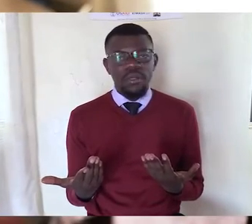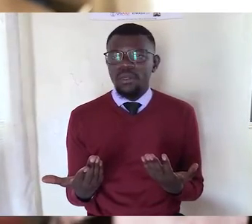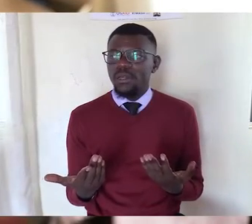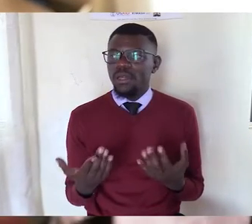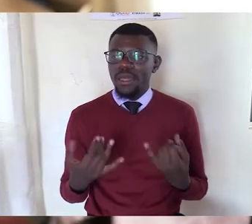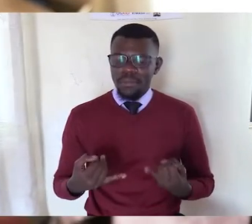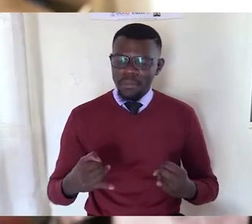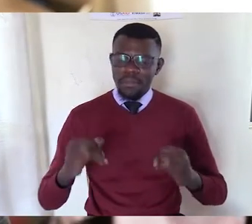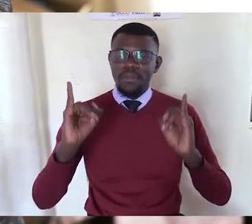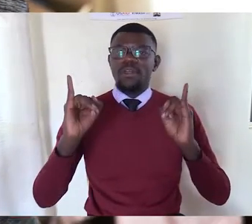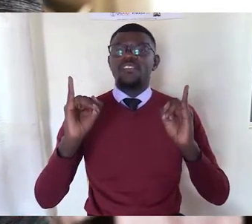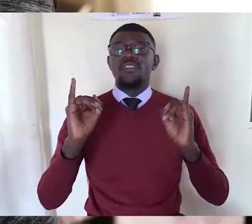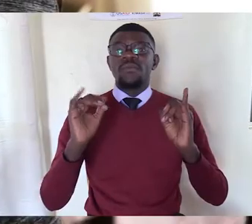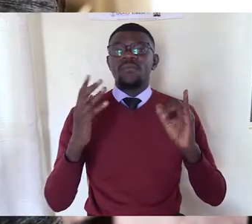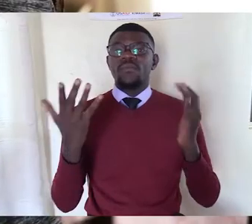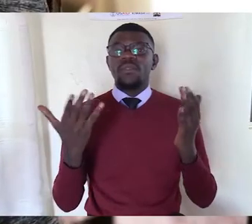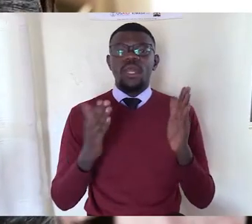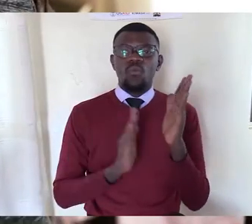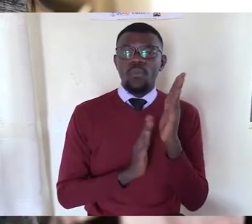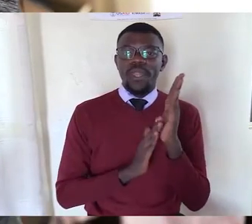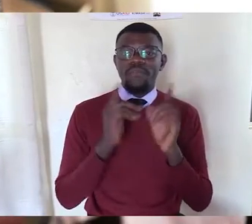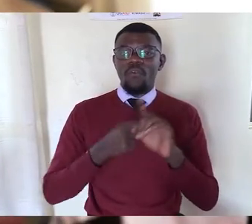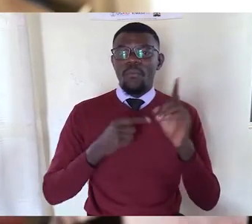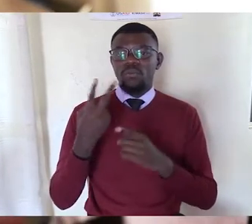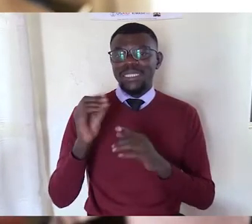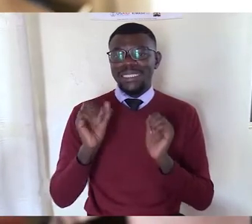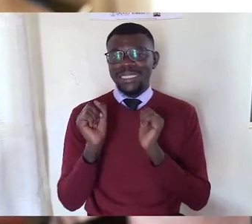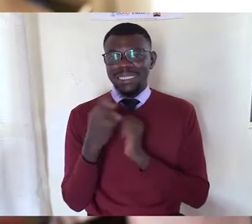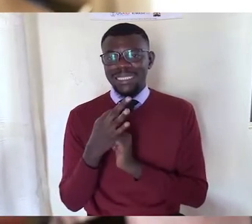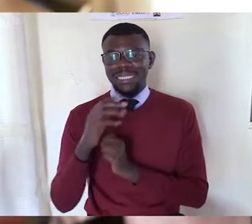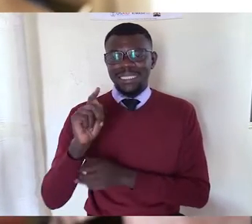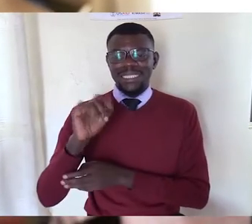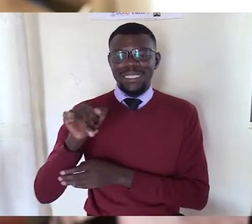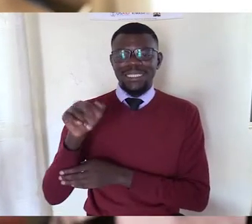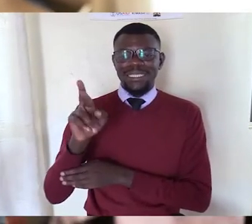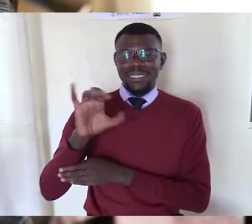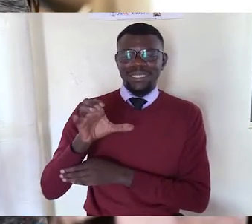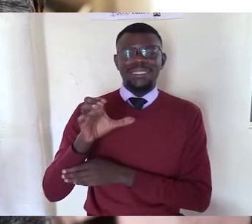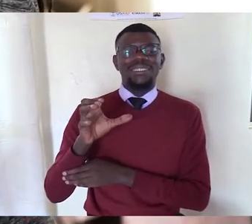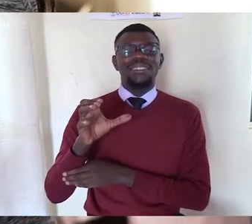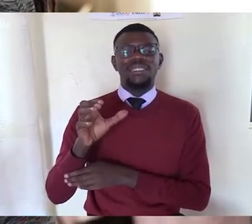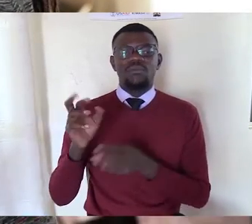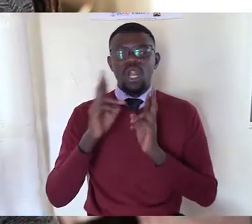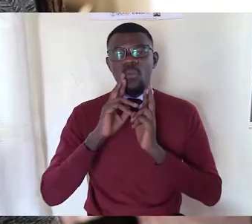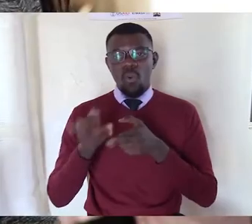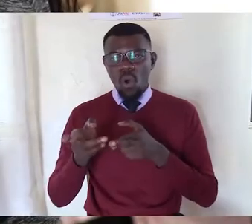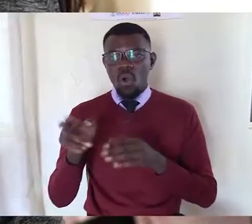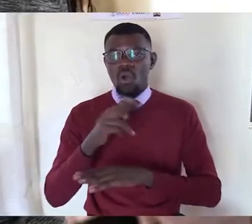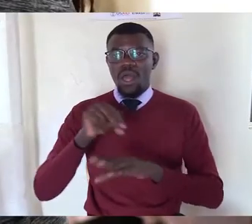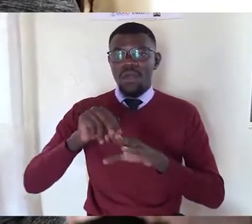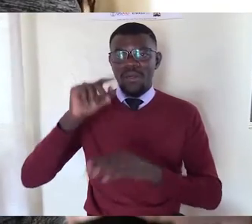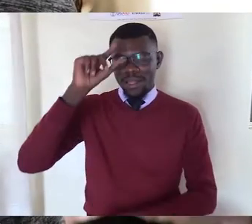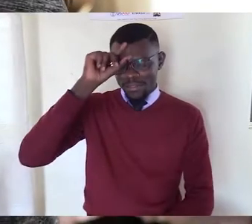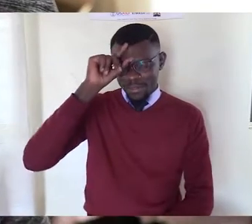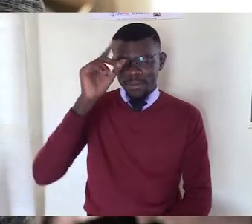to implement the guidance from and recommendations from the 2013 TJRC report, the National Government Affirmative